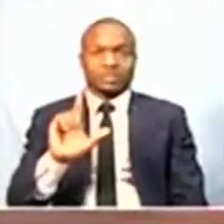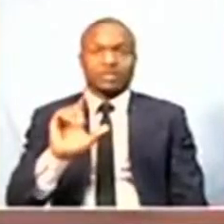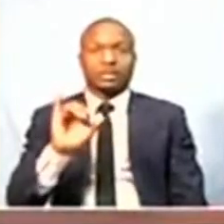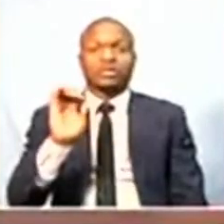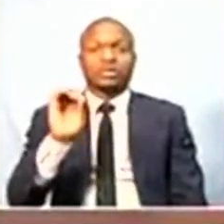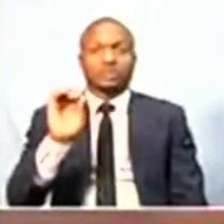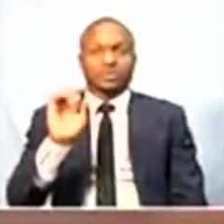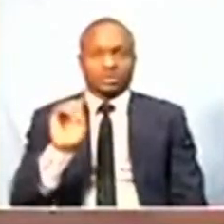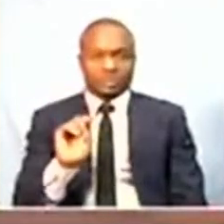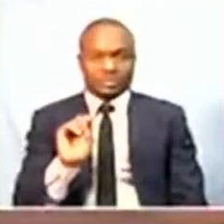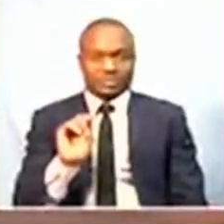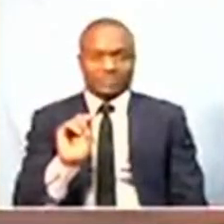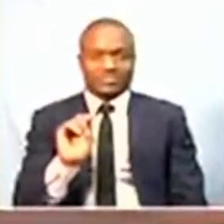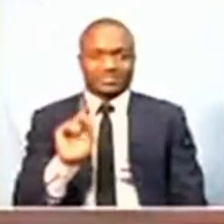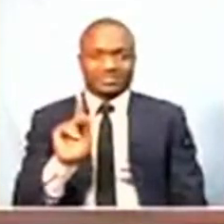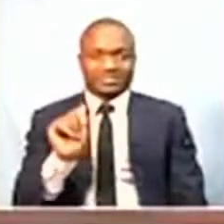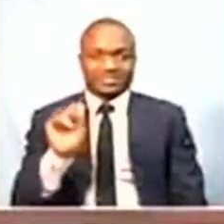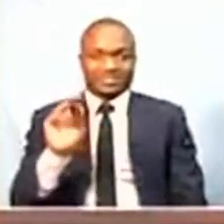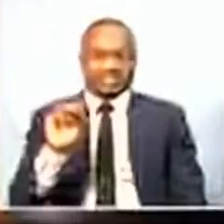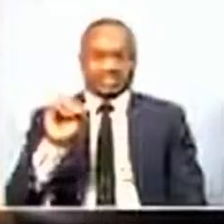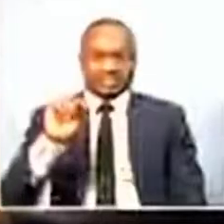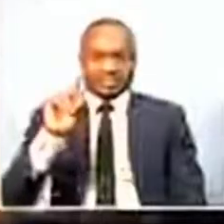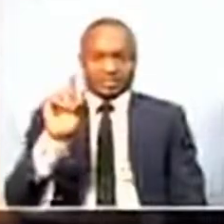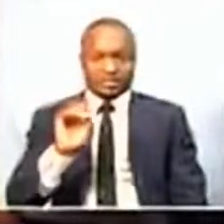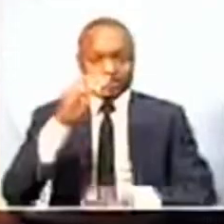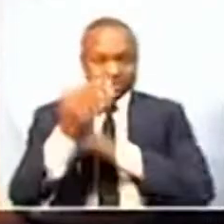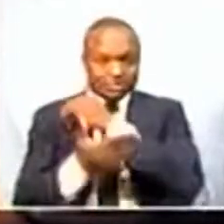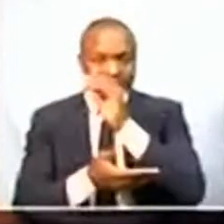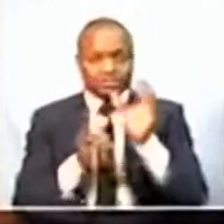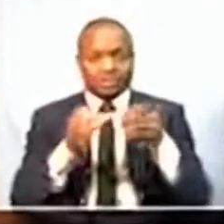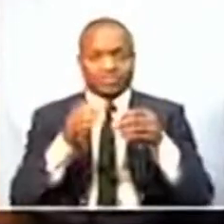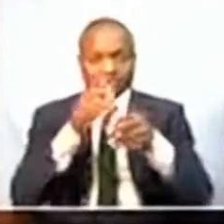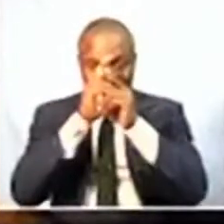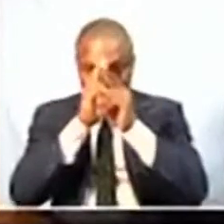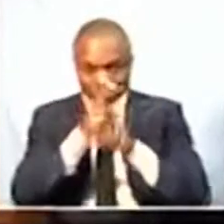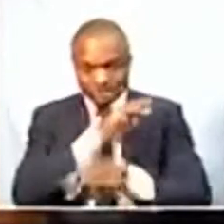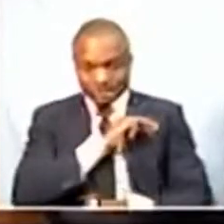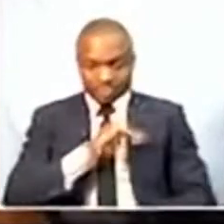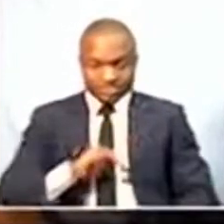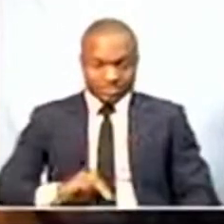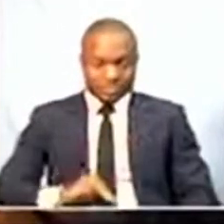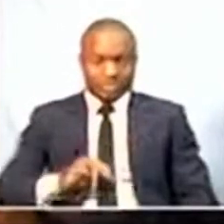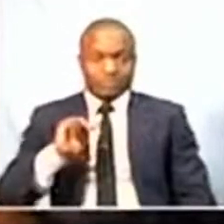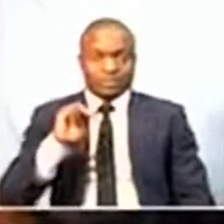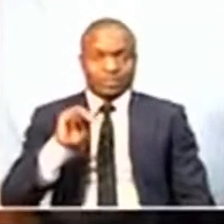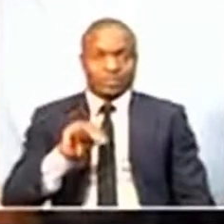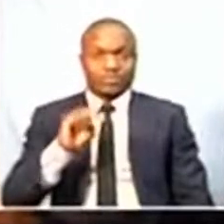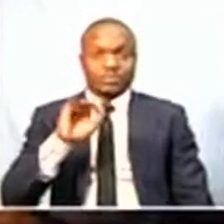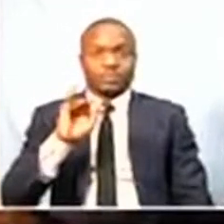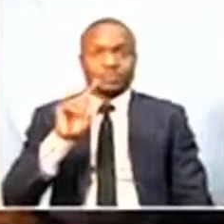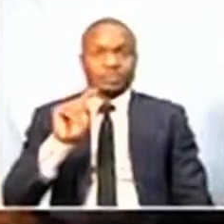You're welcome to your committee. Thanks. Honorable Member for Mitete.